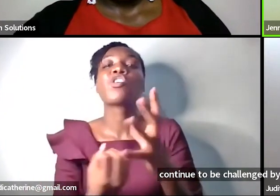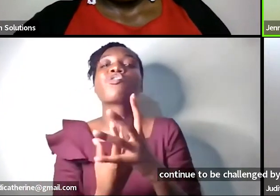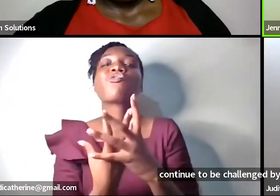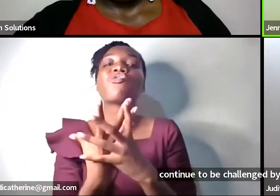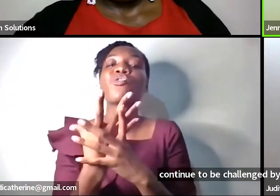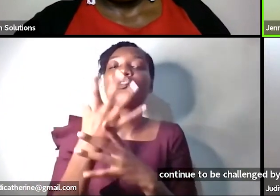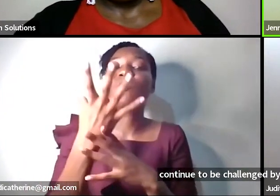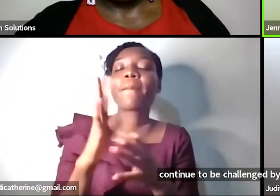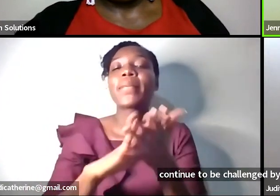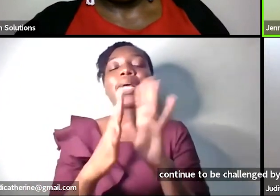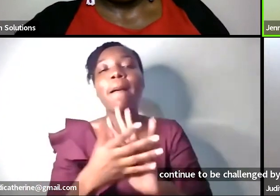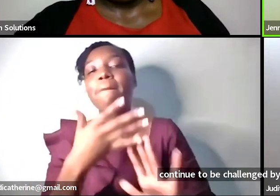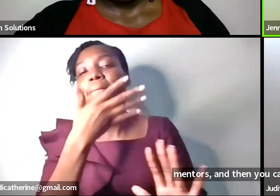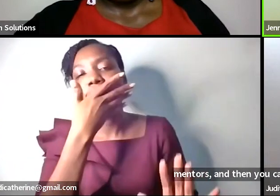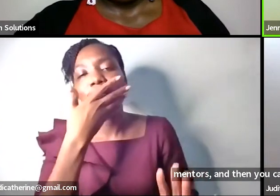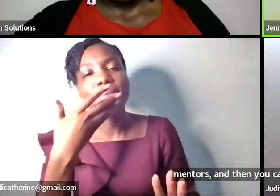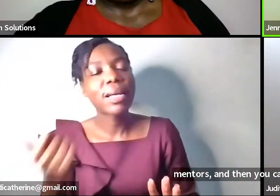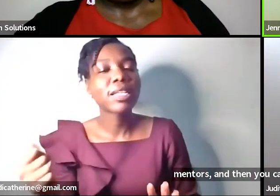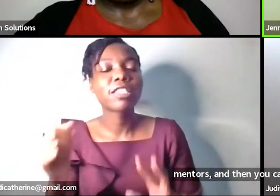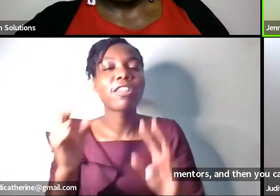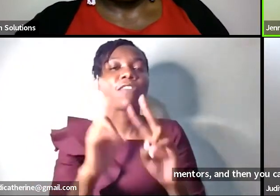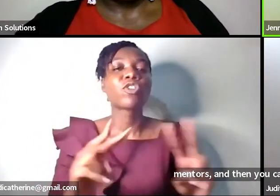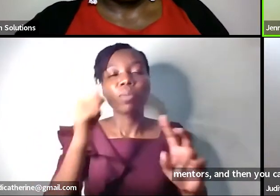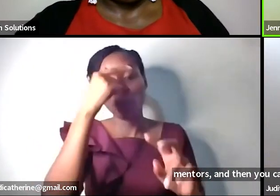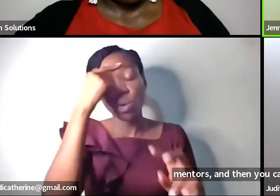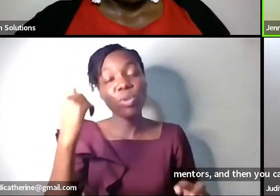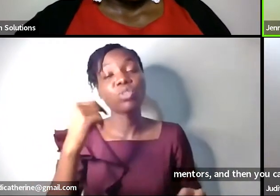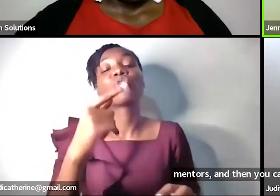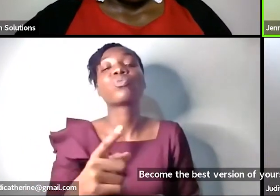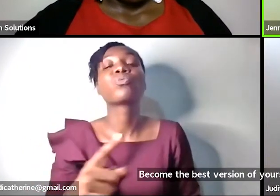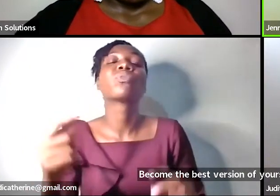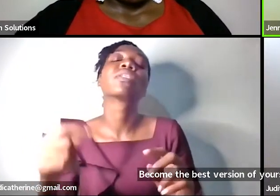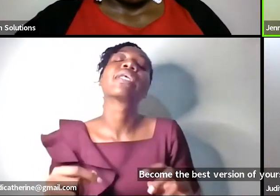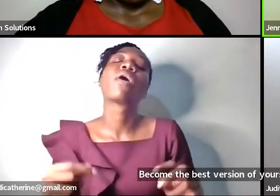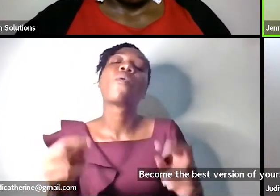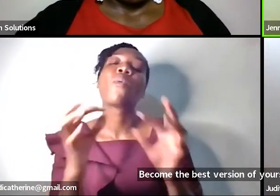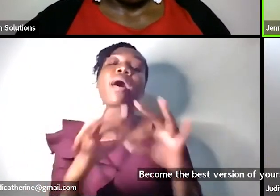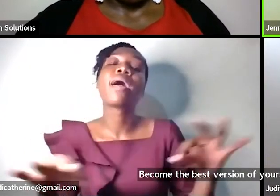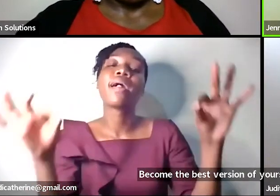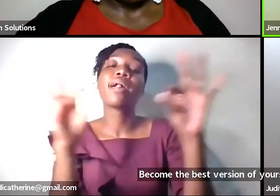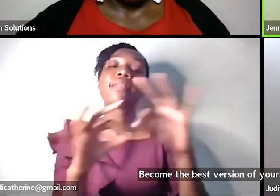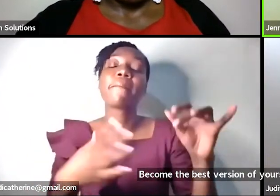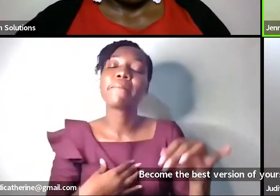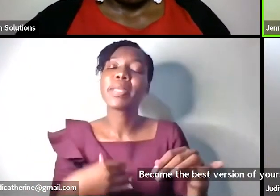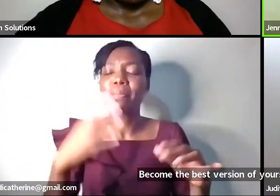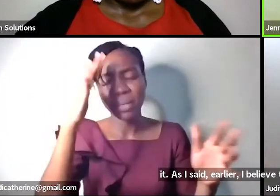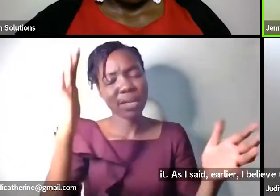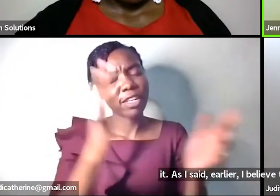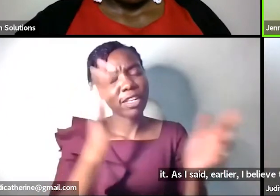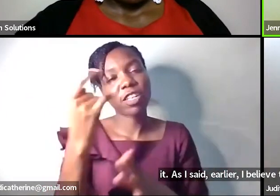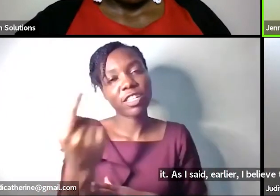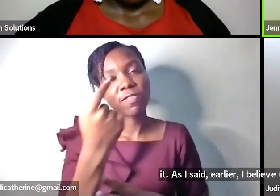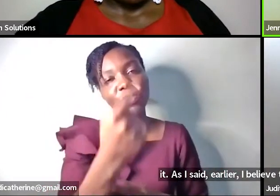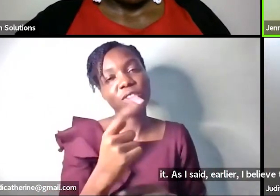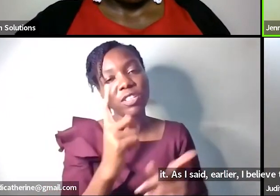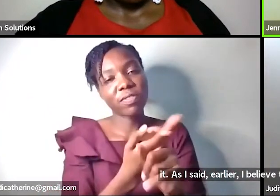best version of yourself, because you deserve it. As I said earlier, I believe that every individual needs to live